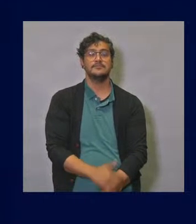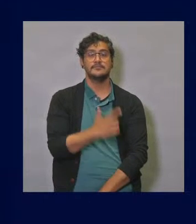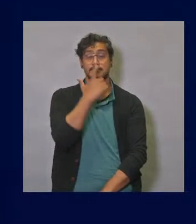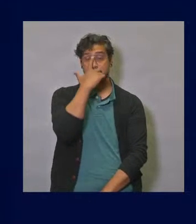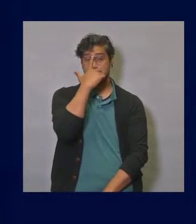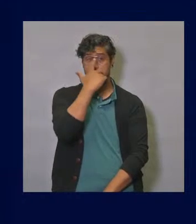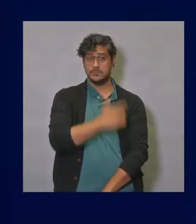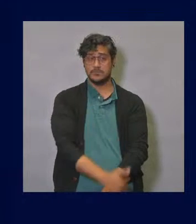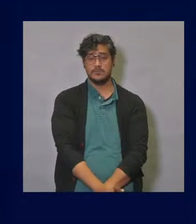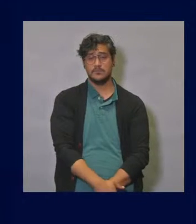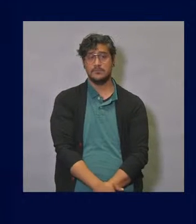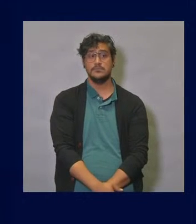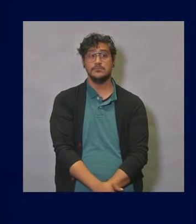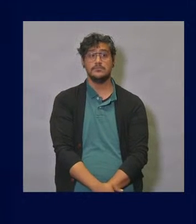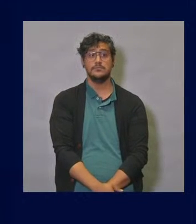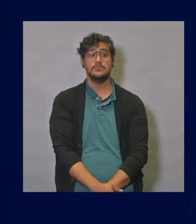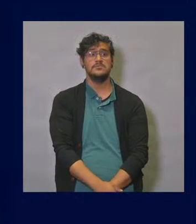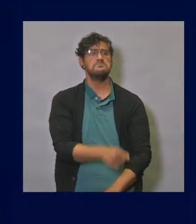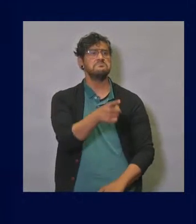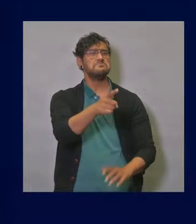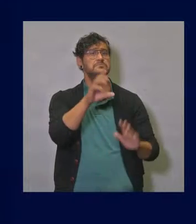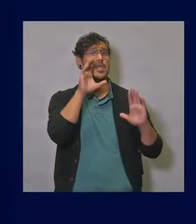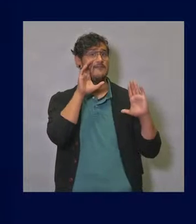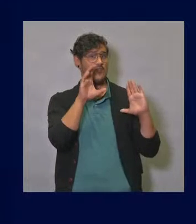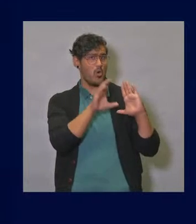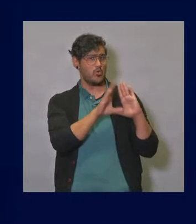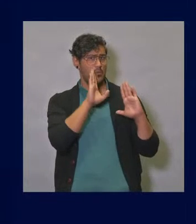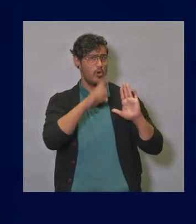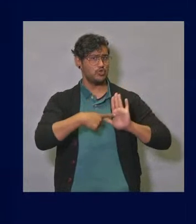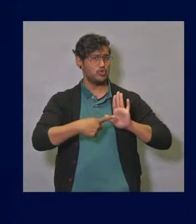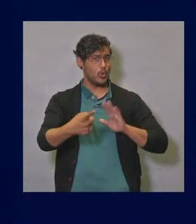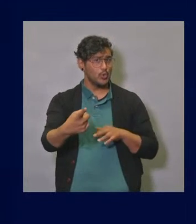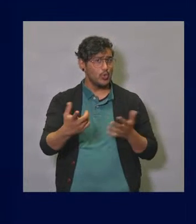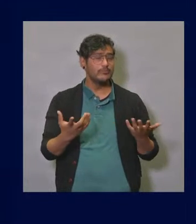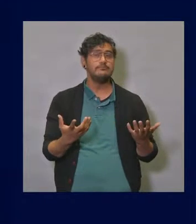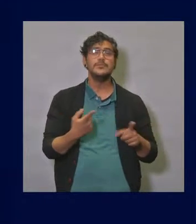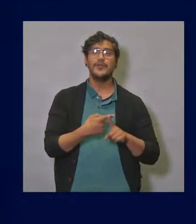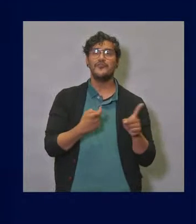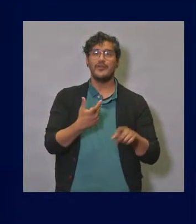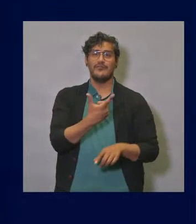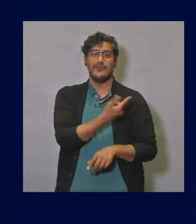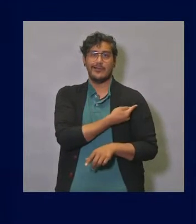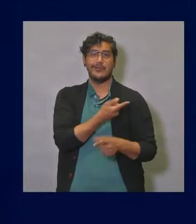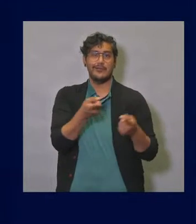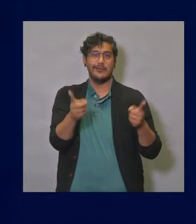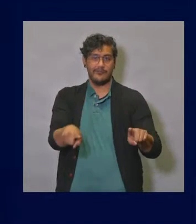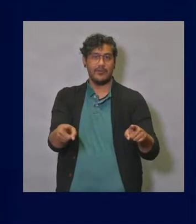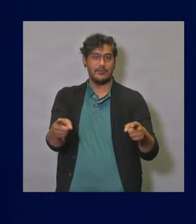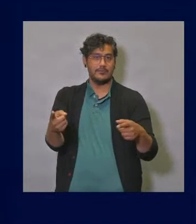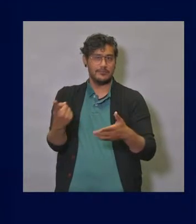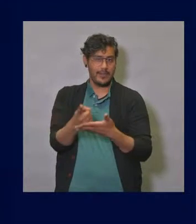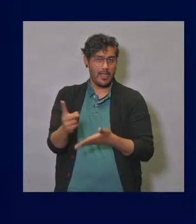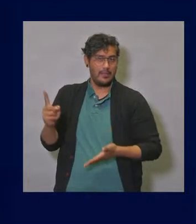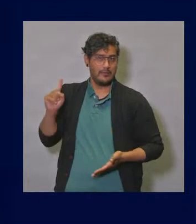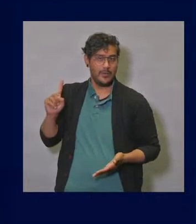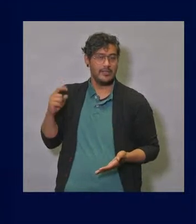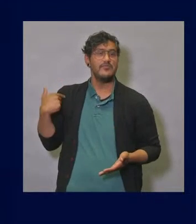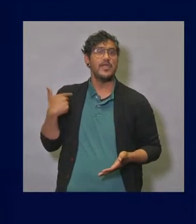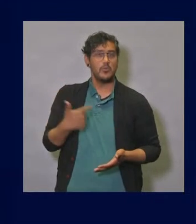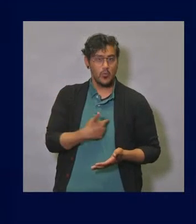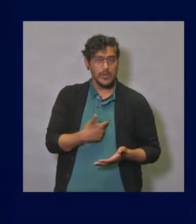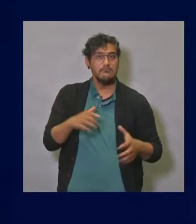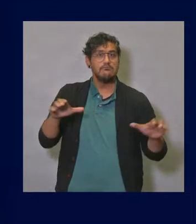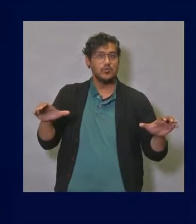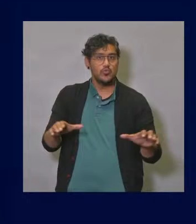slide. These photos that I'm going to show now are from a vaccination event last week that we conducted